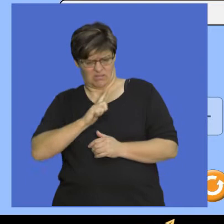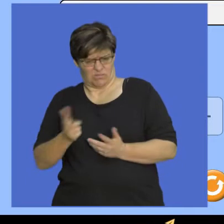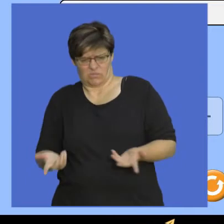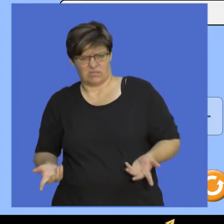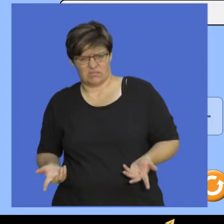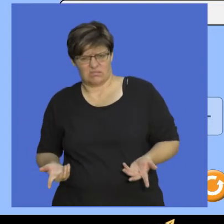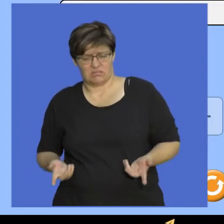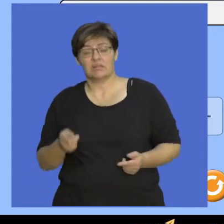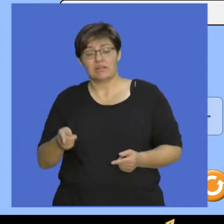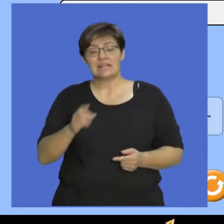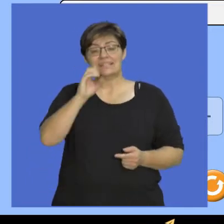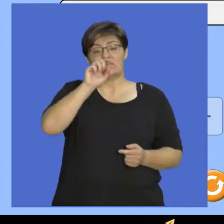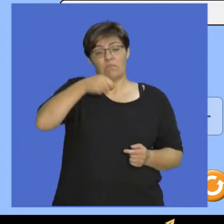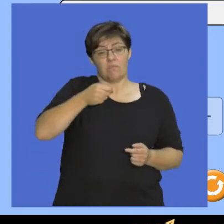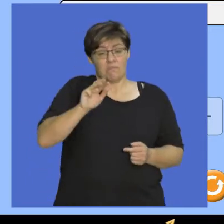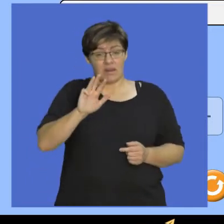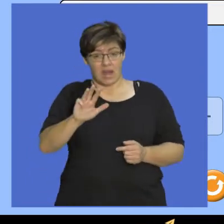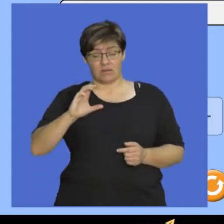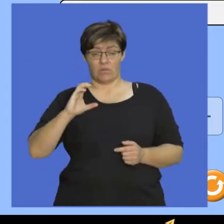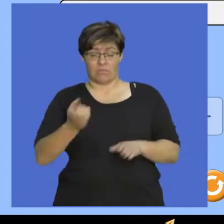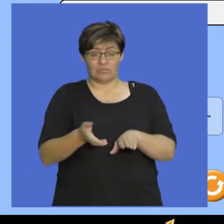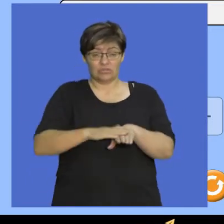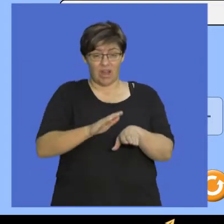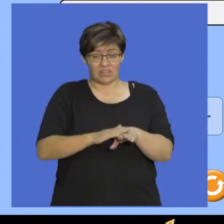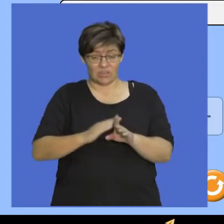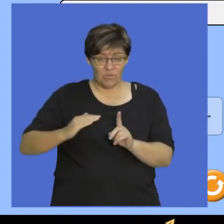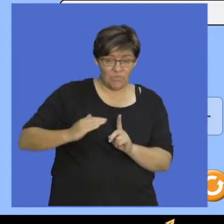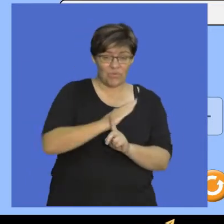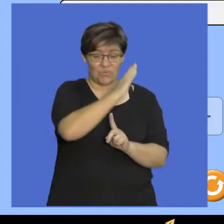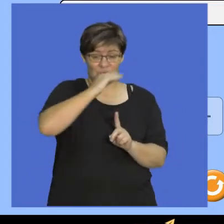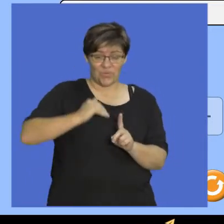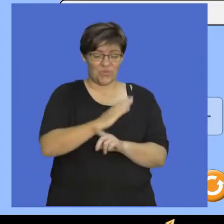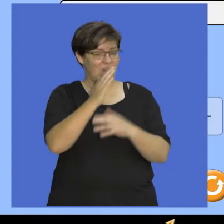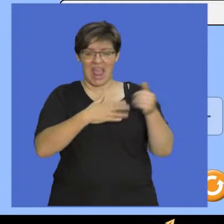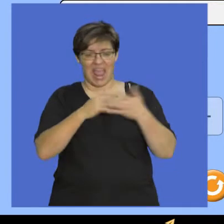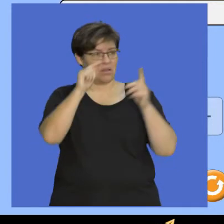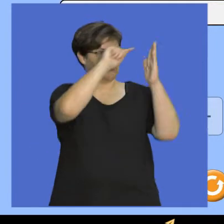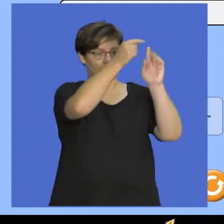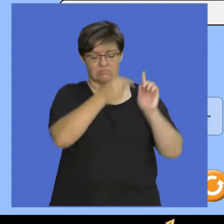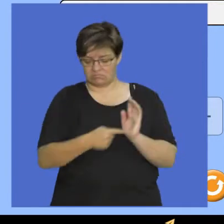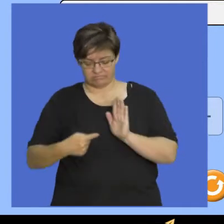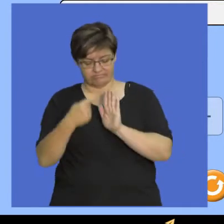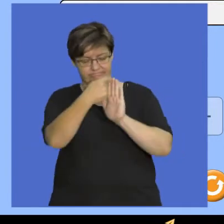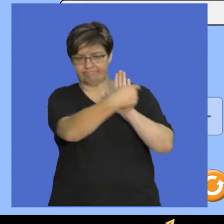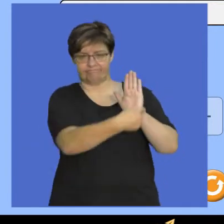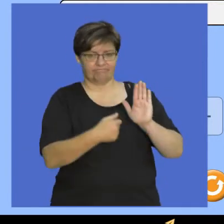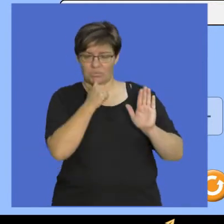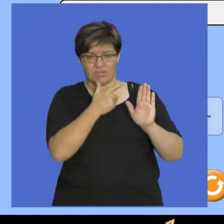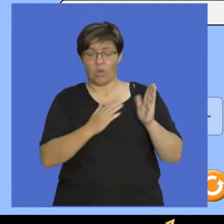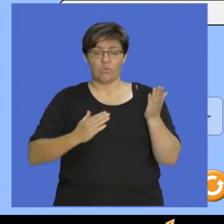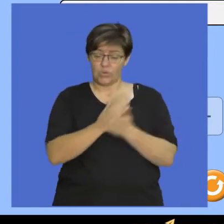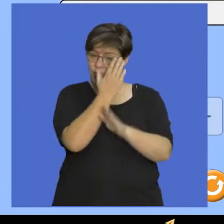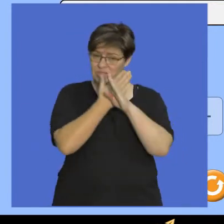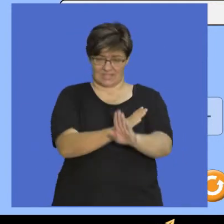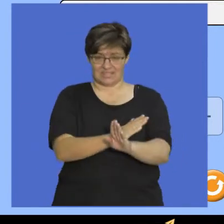us that there is 0.9 coulombs of charge that pass through any point in this circuit, even through the resistor,